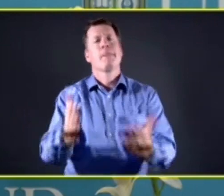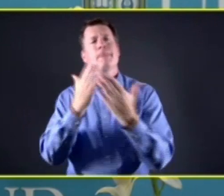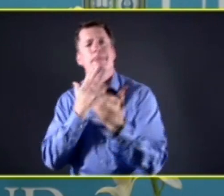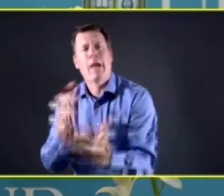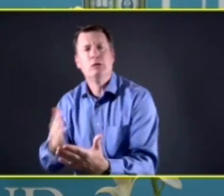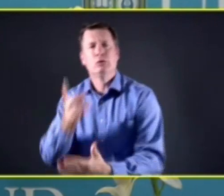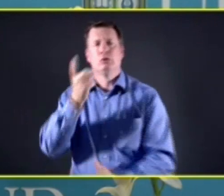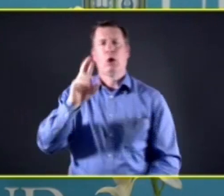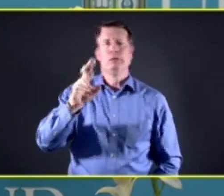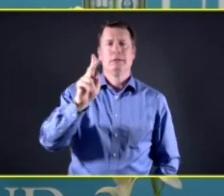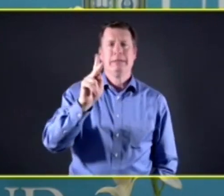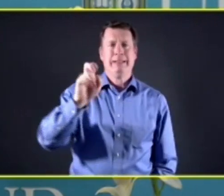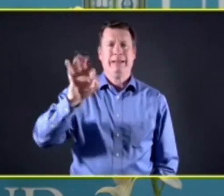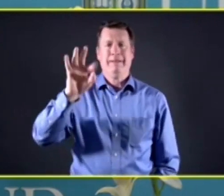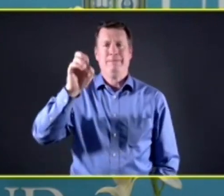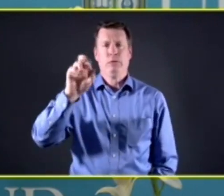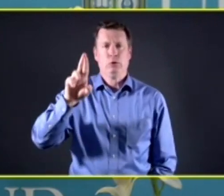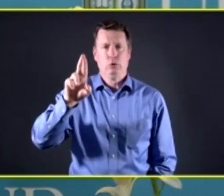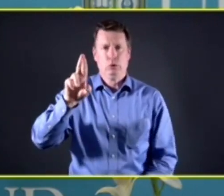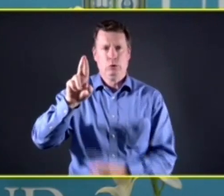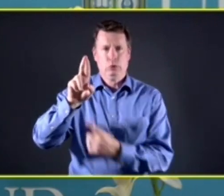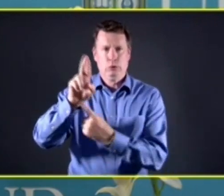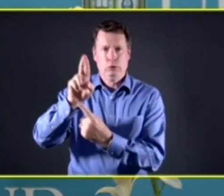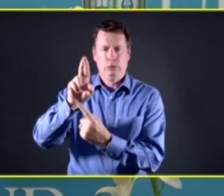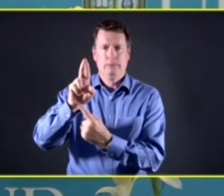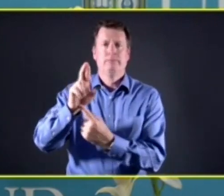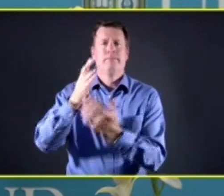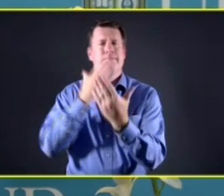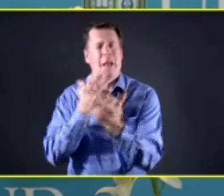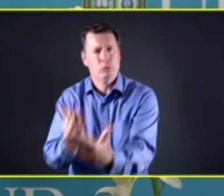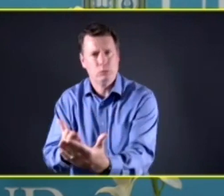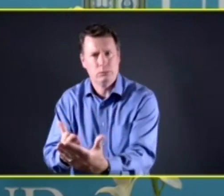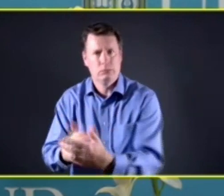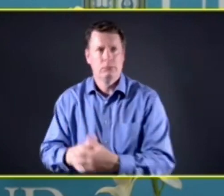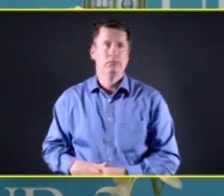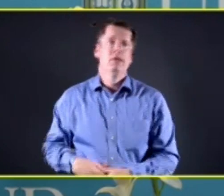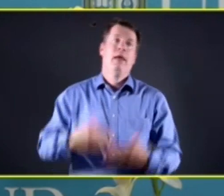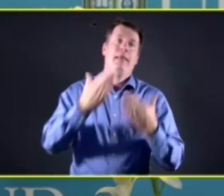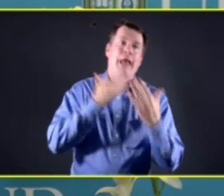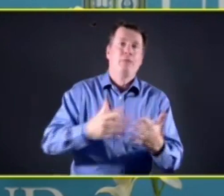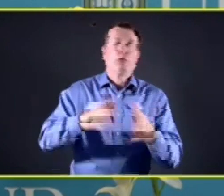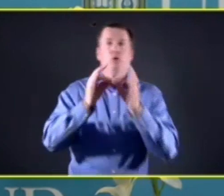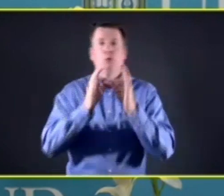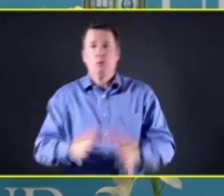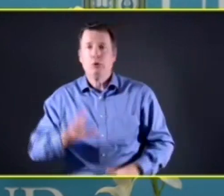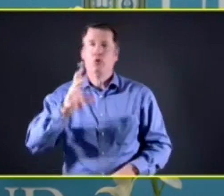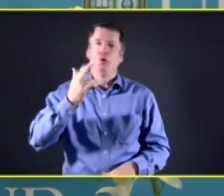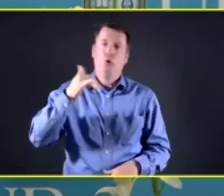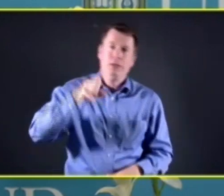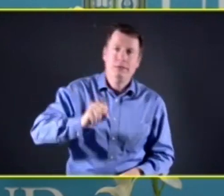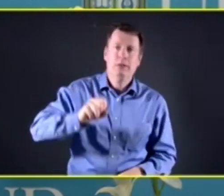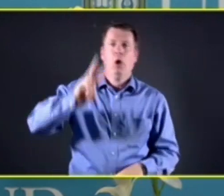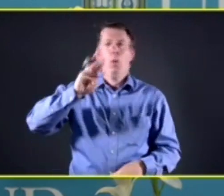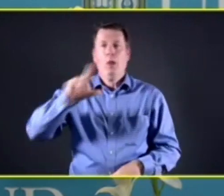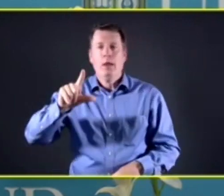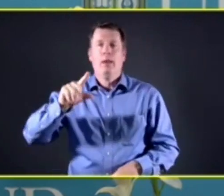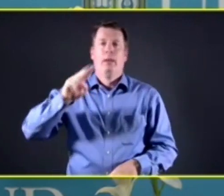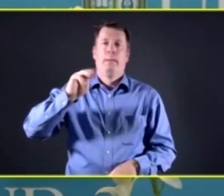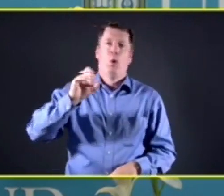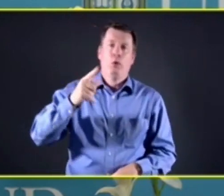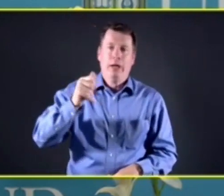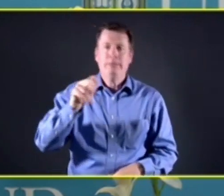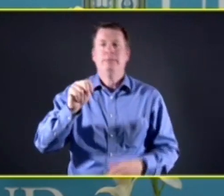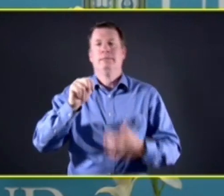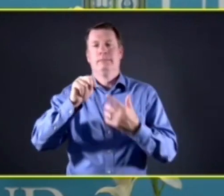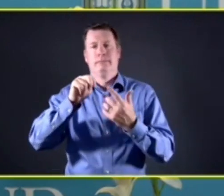so clearly. Always thank Morgan Underwood and Will and Chris, our ASL translation team, for joining and making